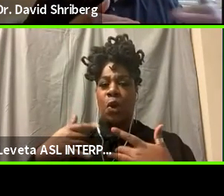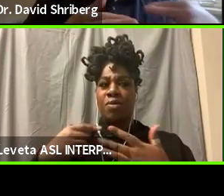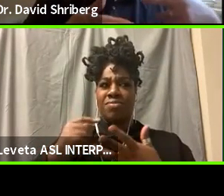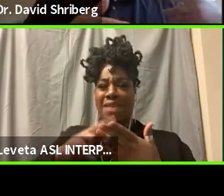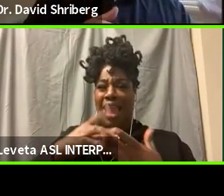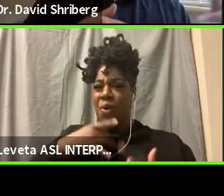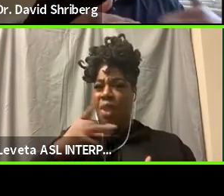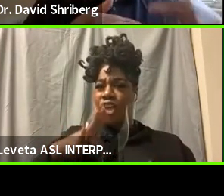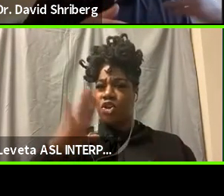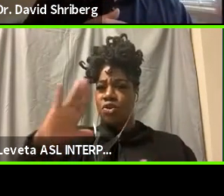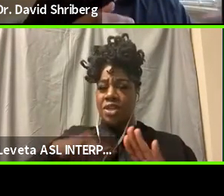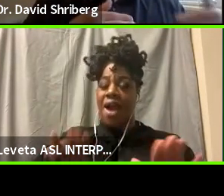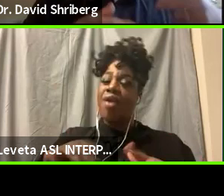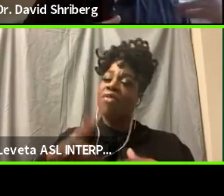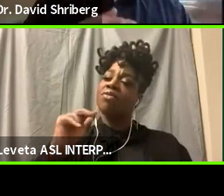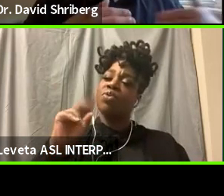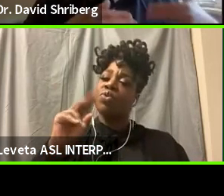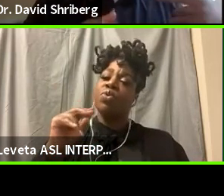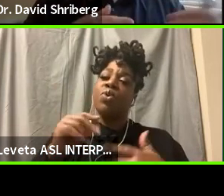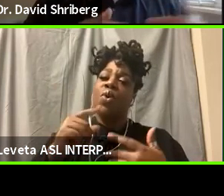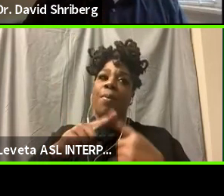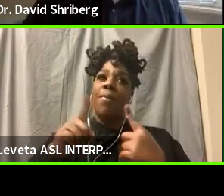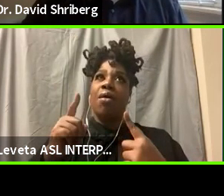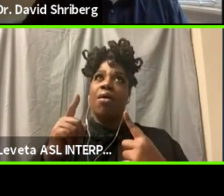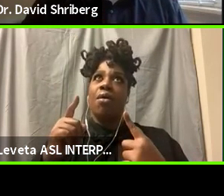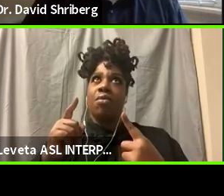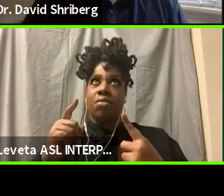really navigate that. I think it's a dual